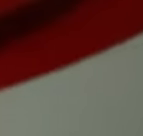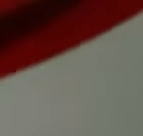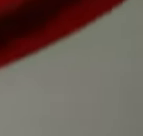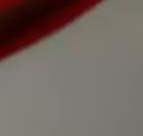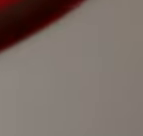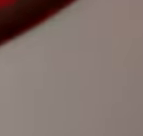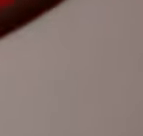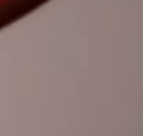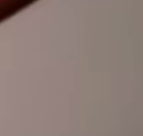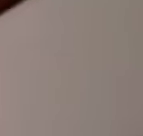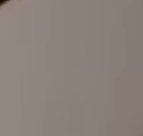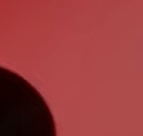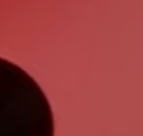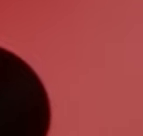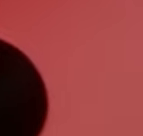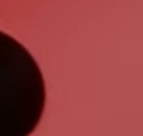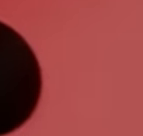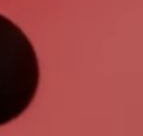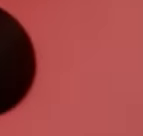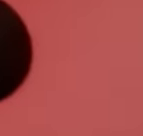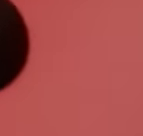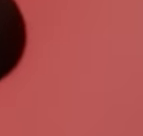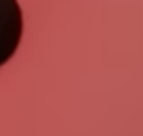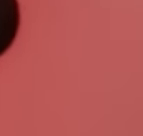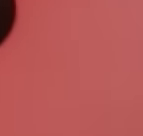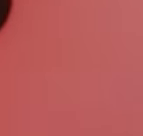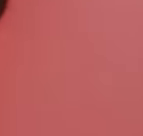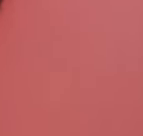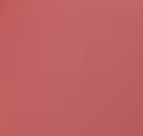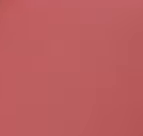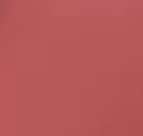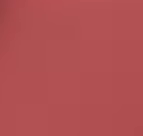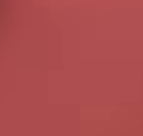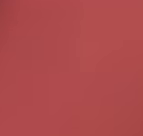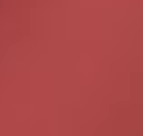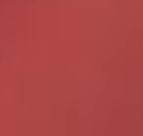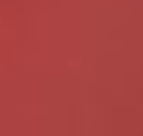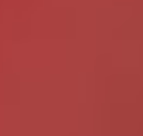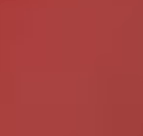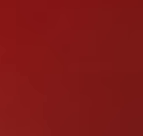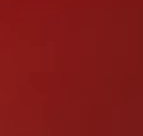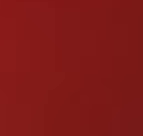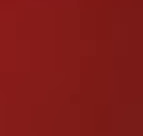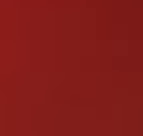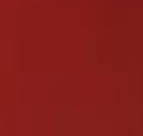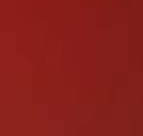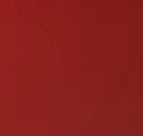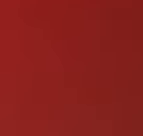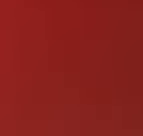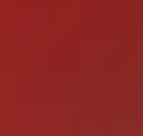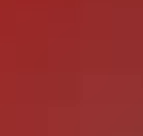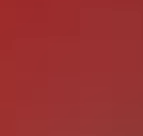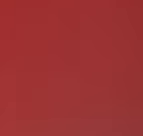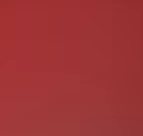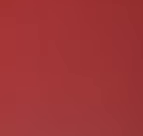At Spa, we've worked hard to get you low prices on great products every